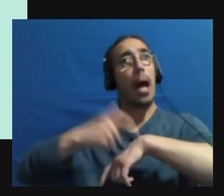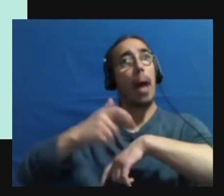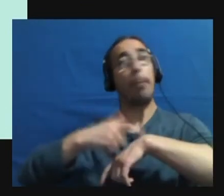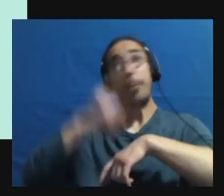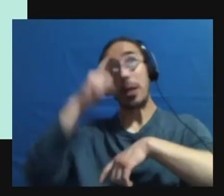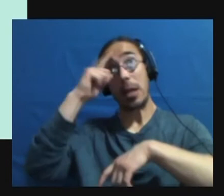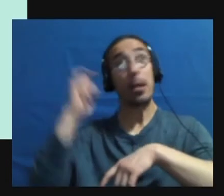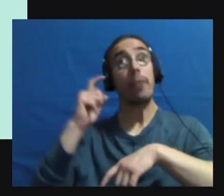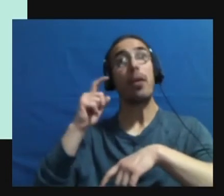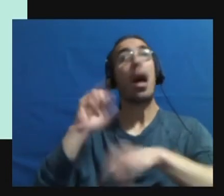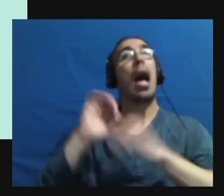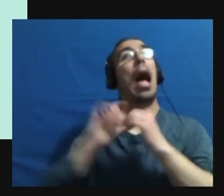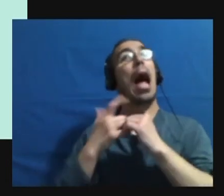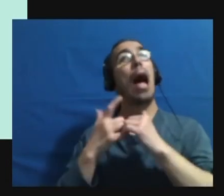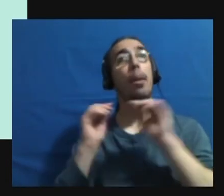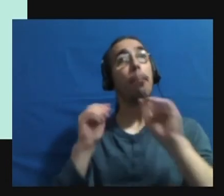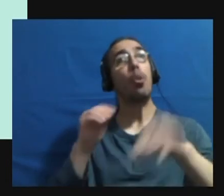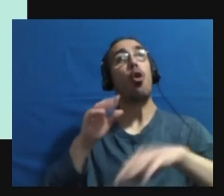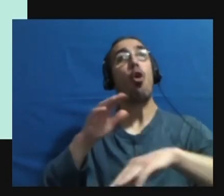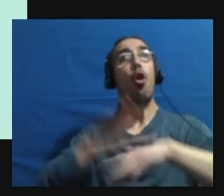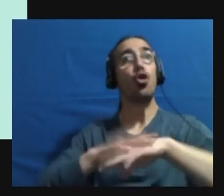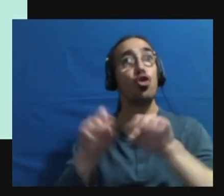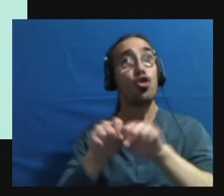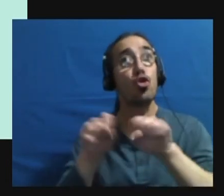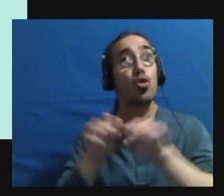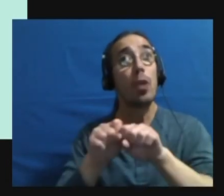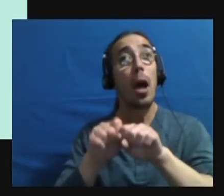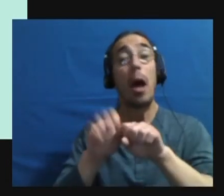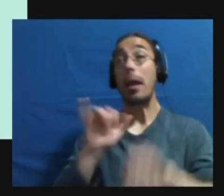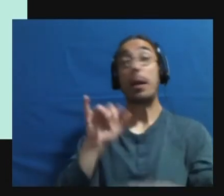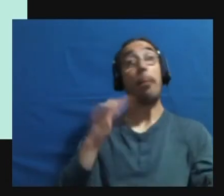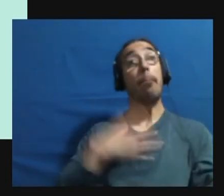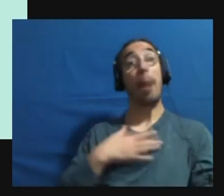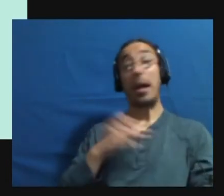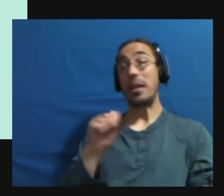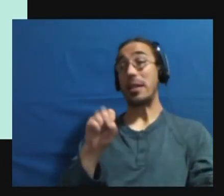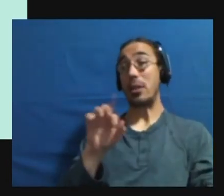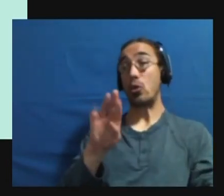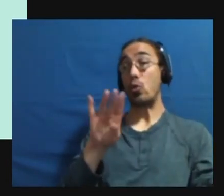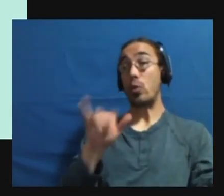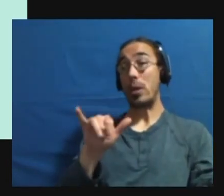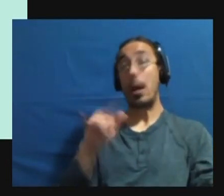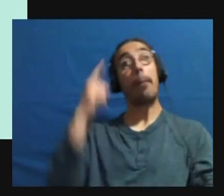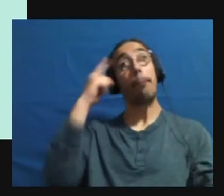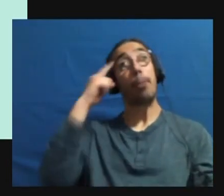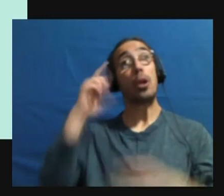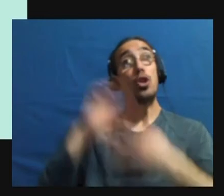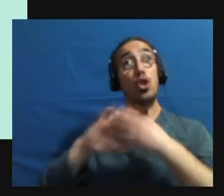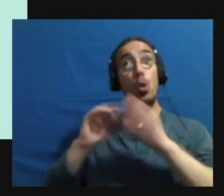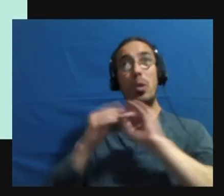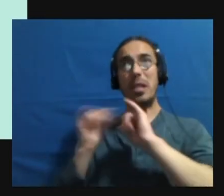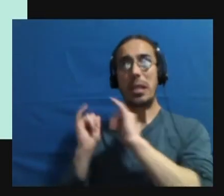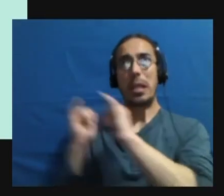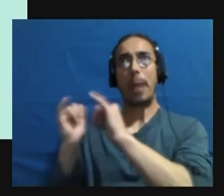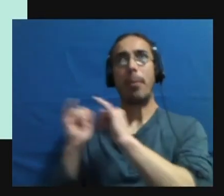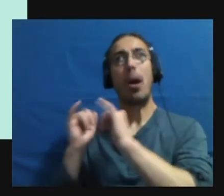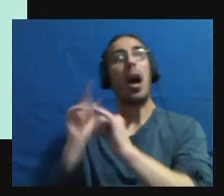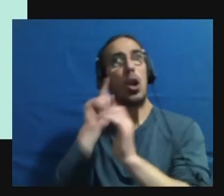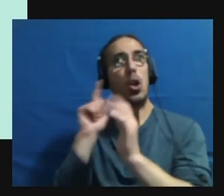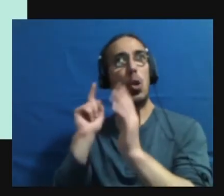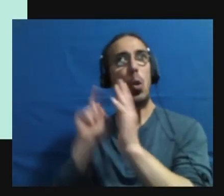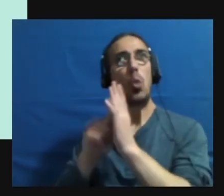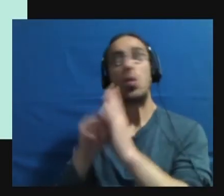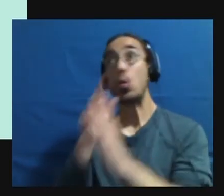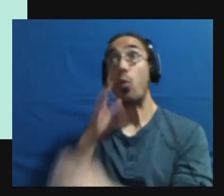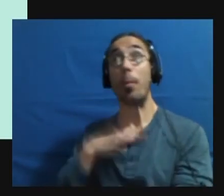And the reason is just like my sensory brain story, I could see that she had